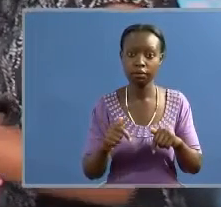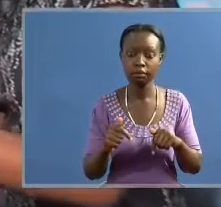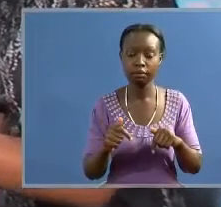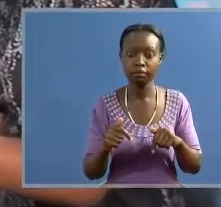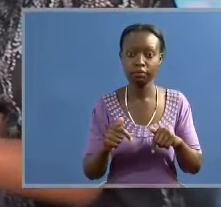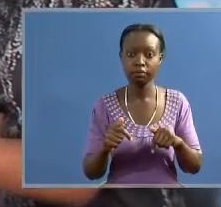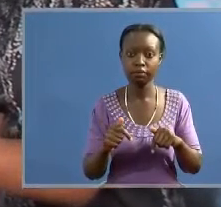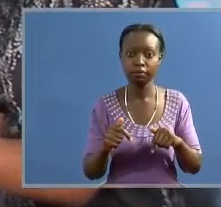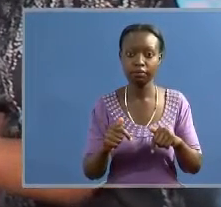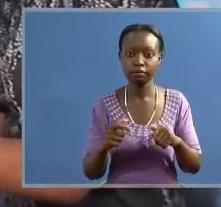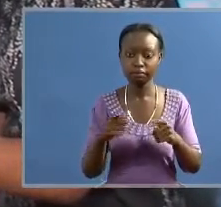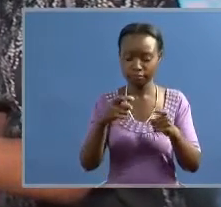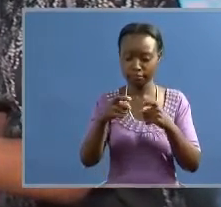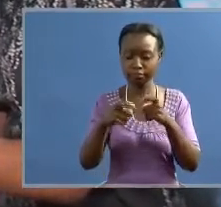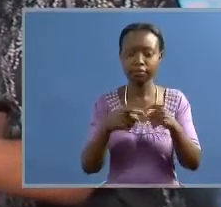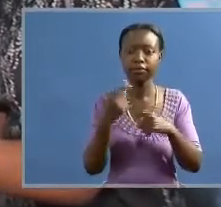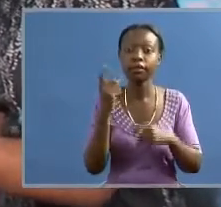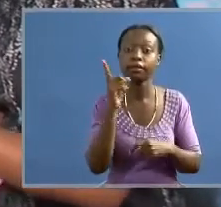already prohibited